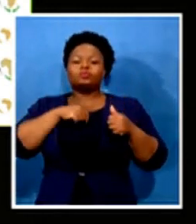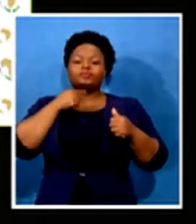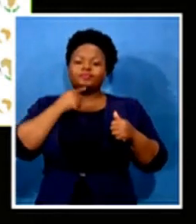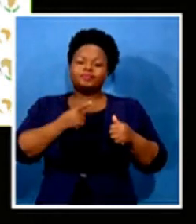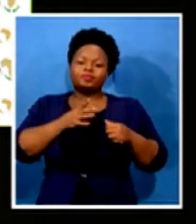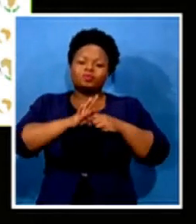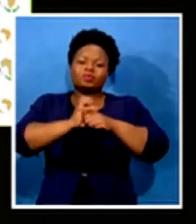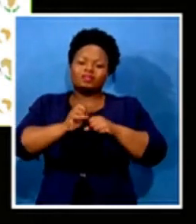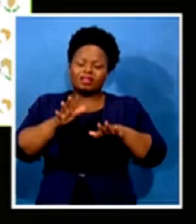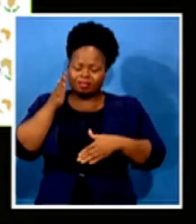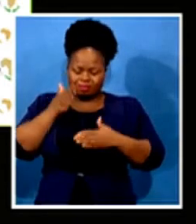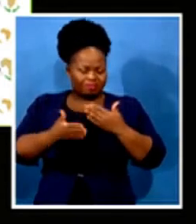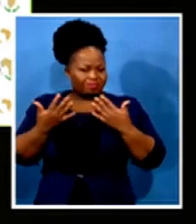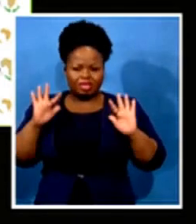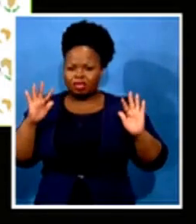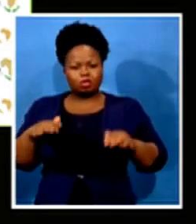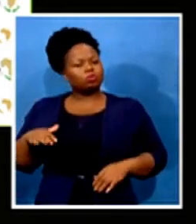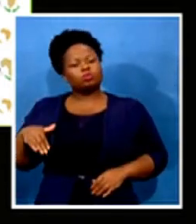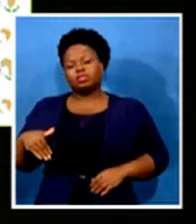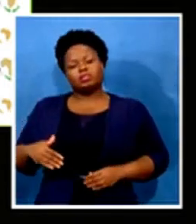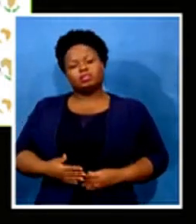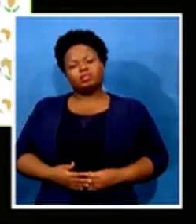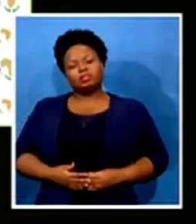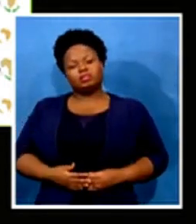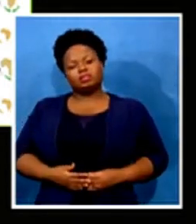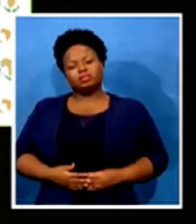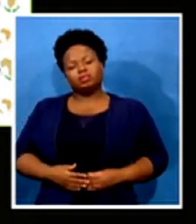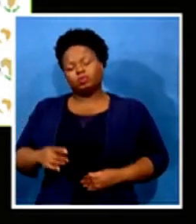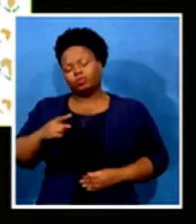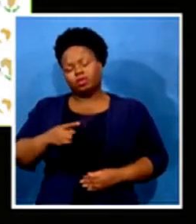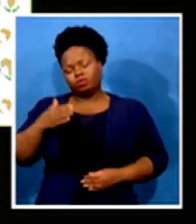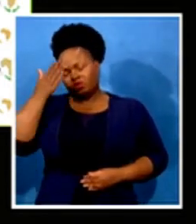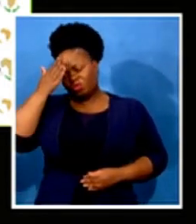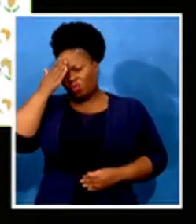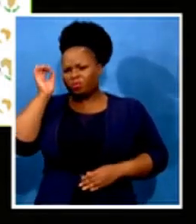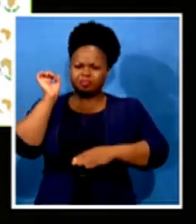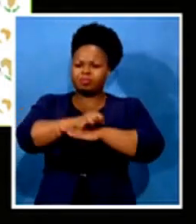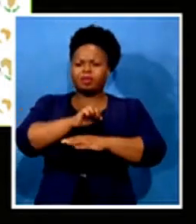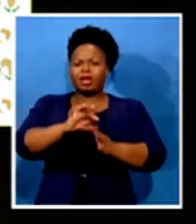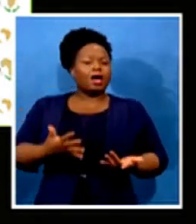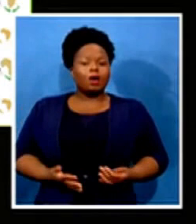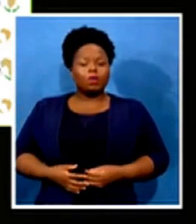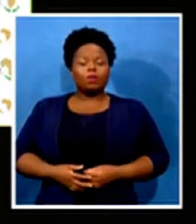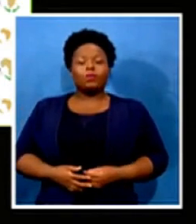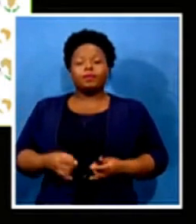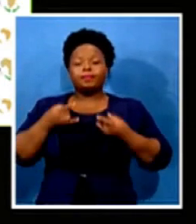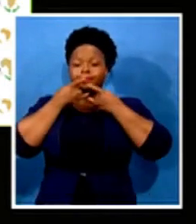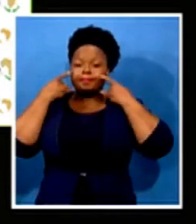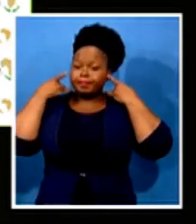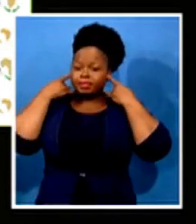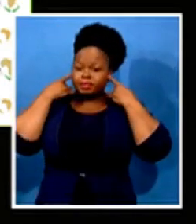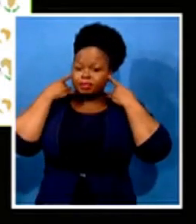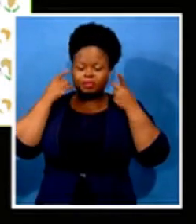that we know how to fight this virus. We fight the virus by masking. We fight the virus by